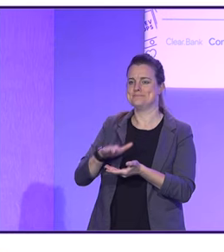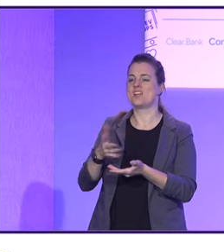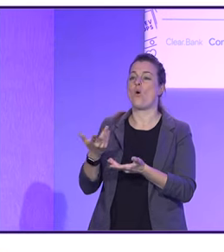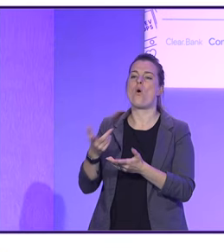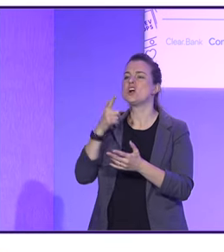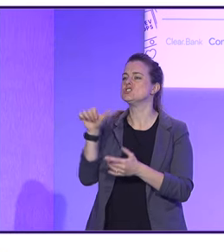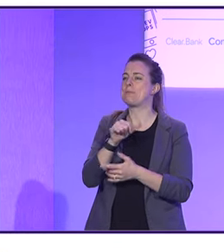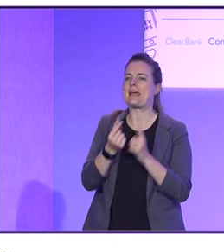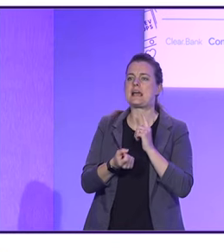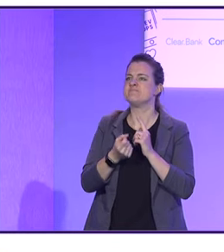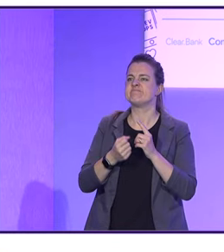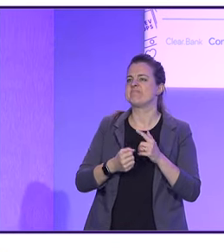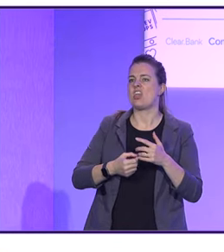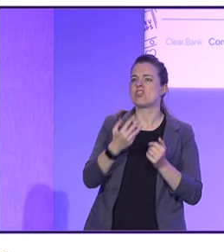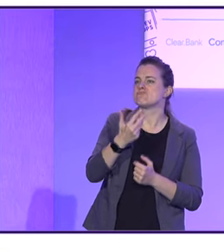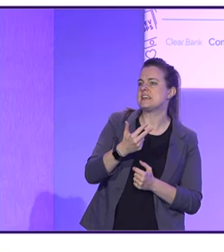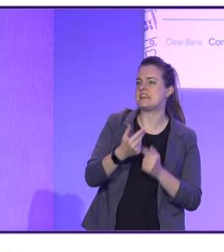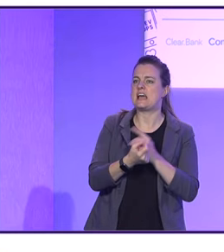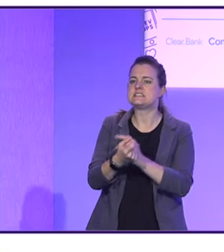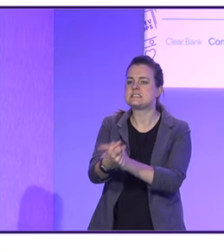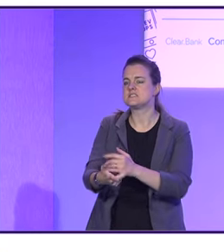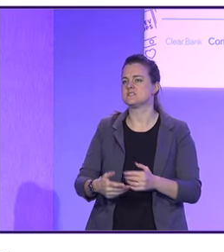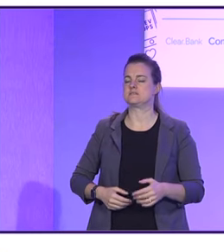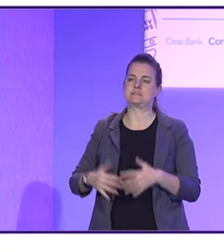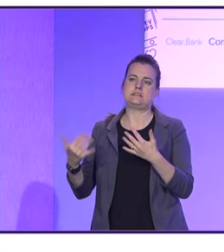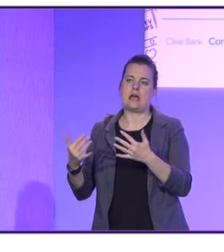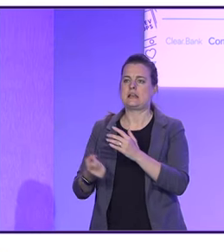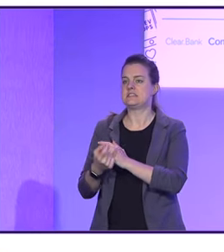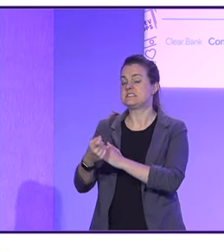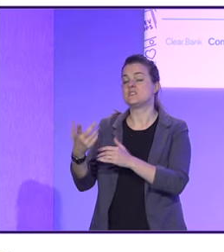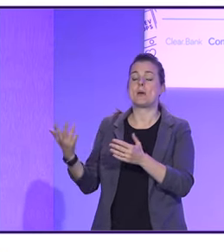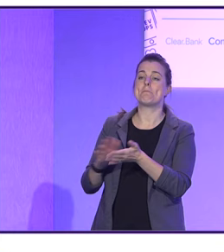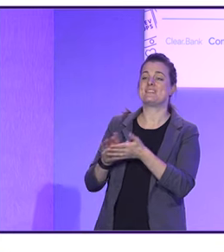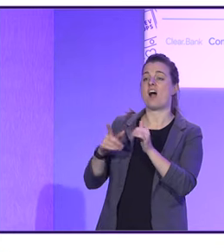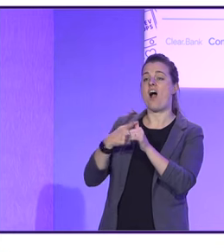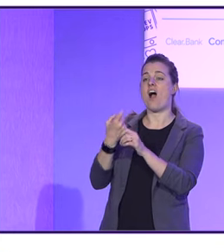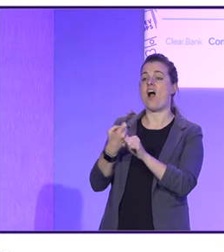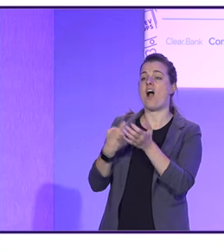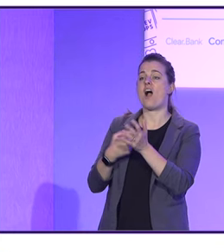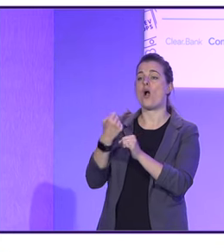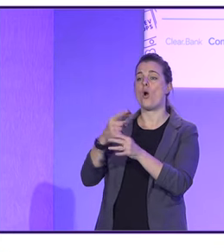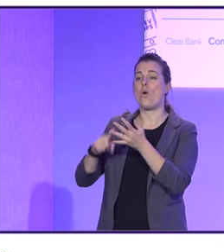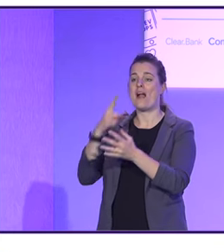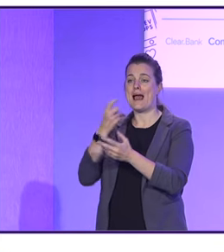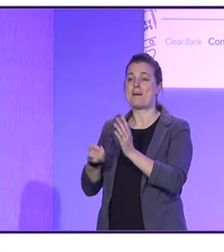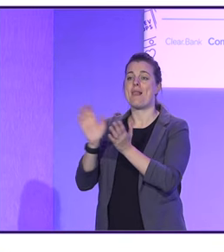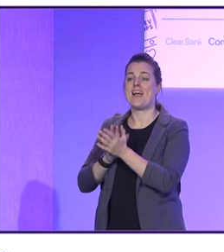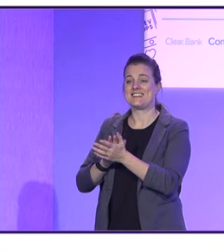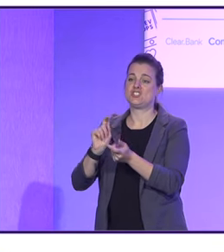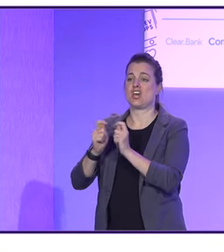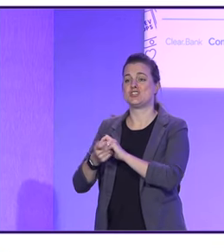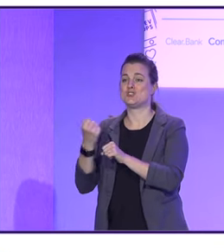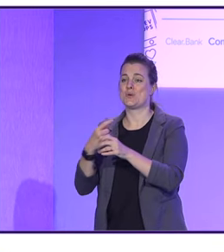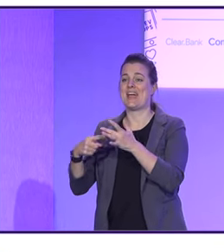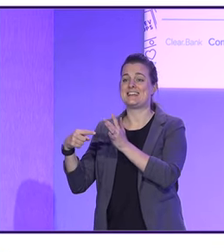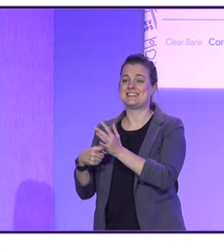it should be running 10 instances. That's one commit to a repo. Argo will apply that change to Git to the cluster, and we'll immediately